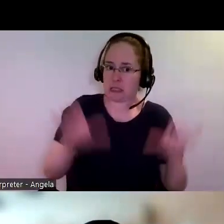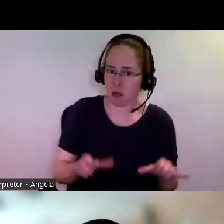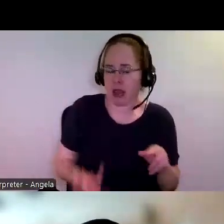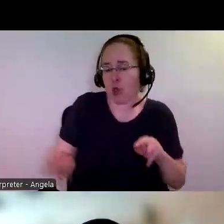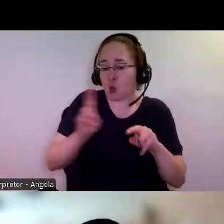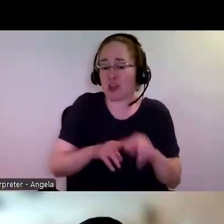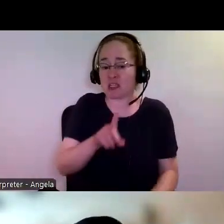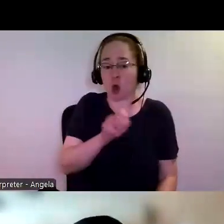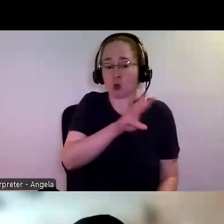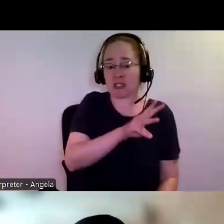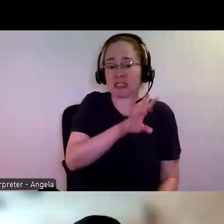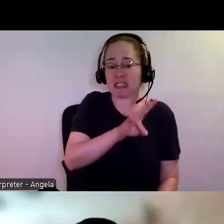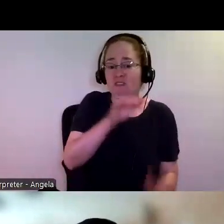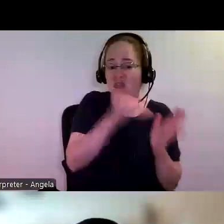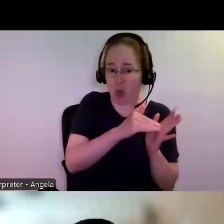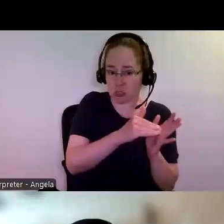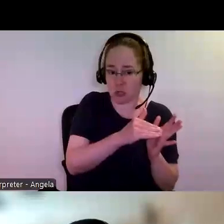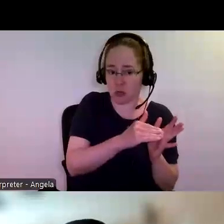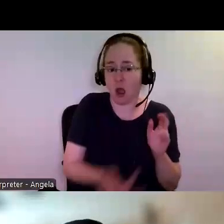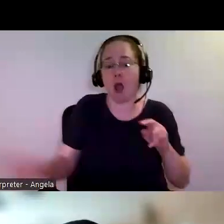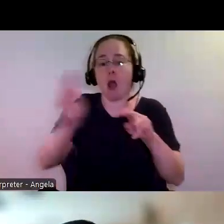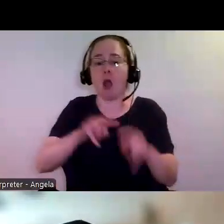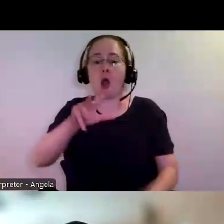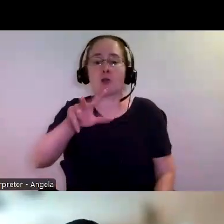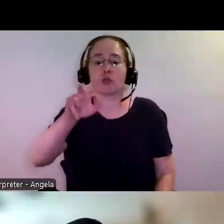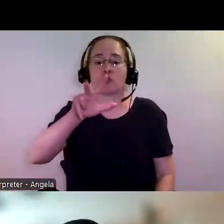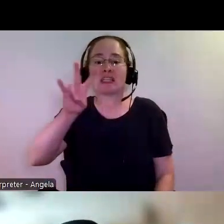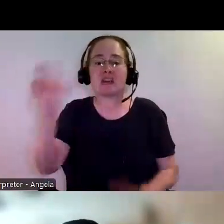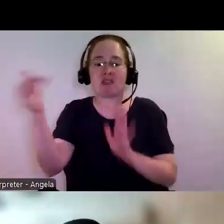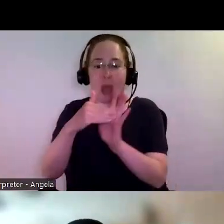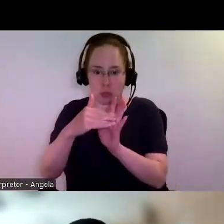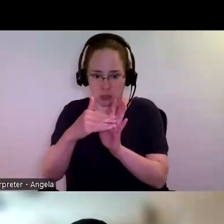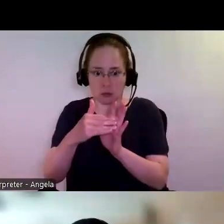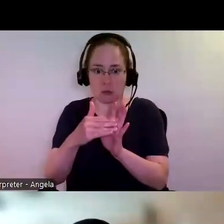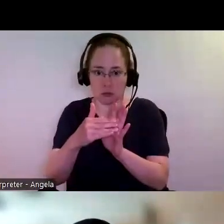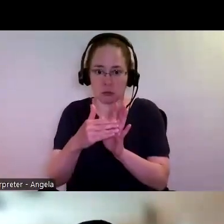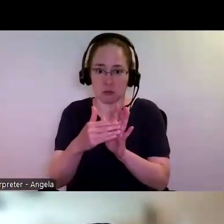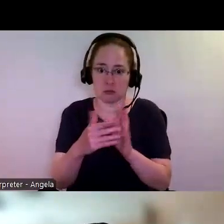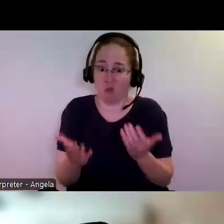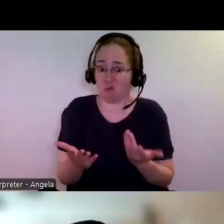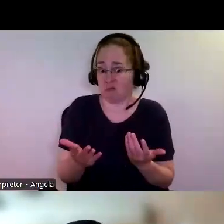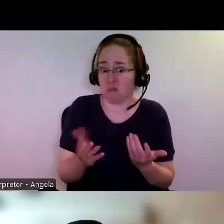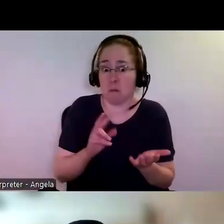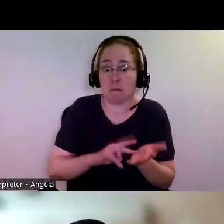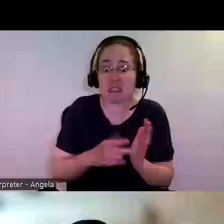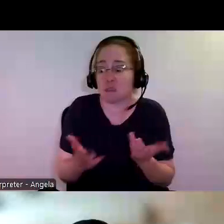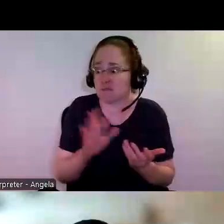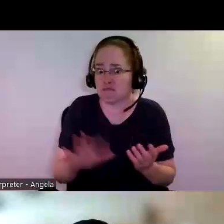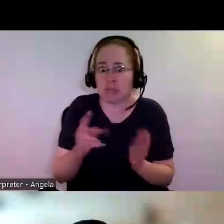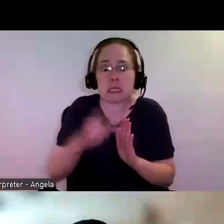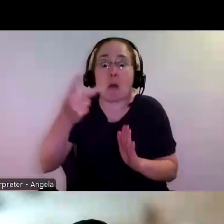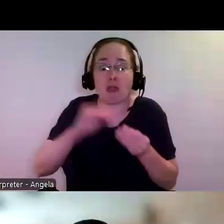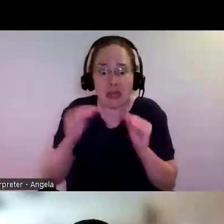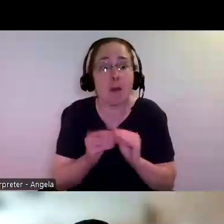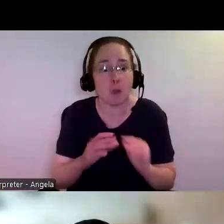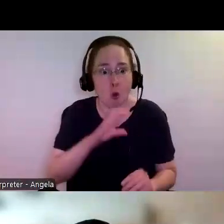from 167,000 up to 337,000. And so that's really almost a doubling of the number of